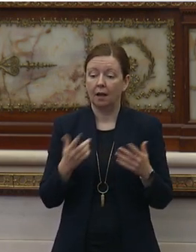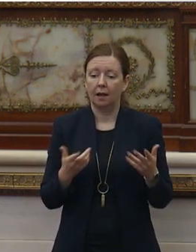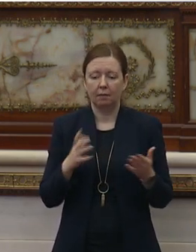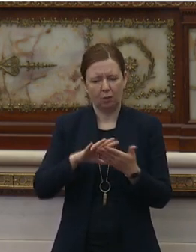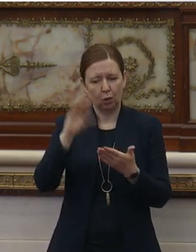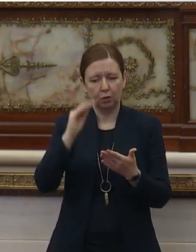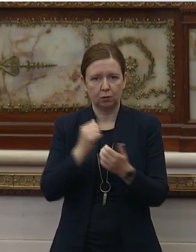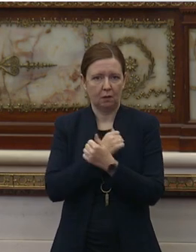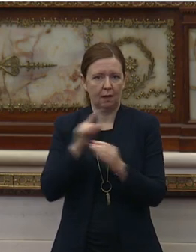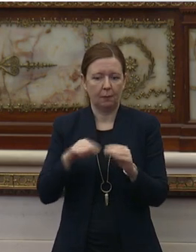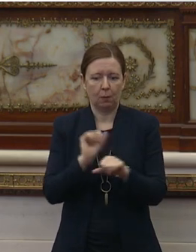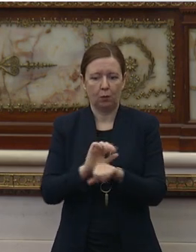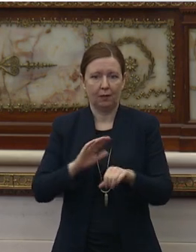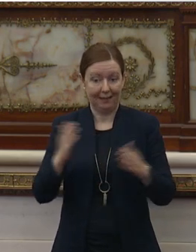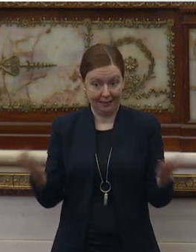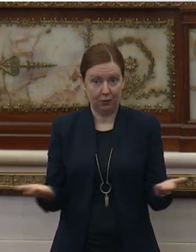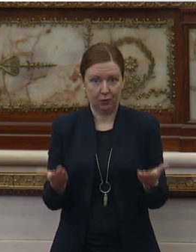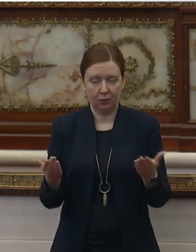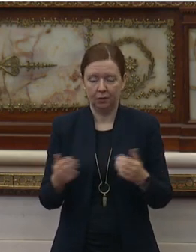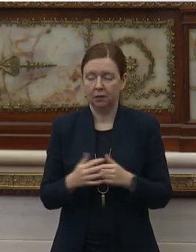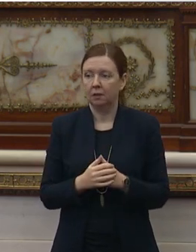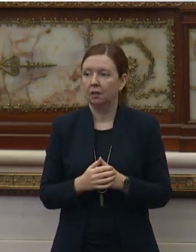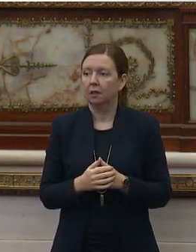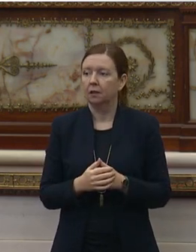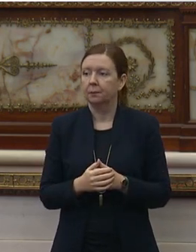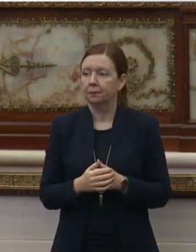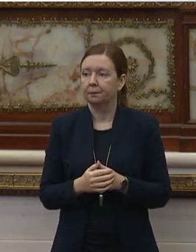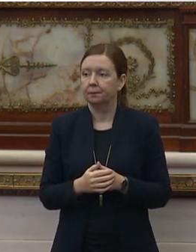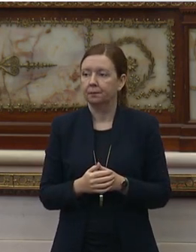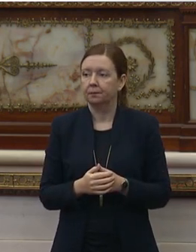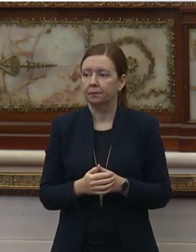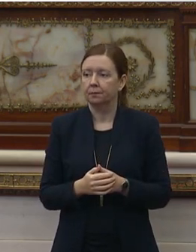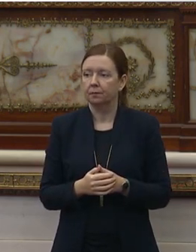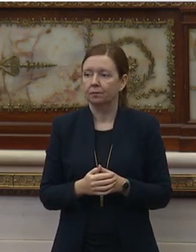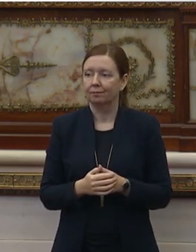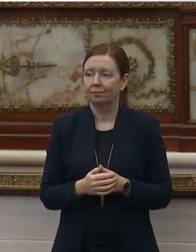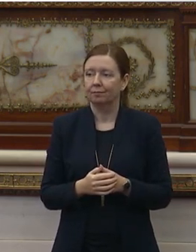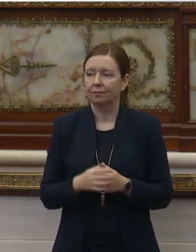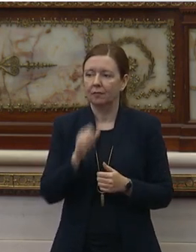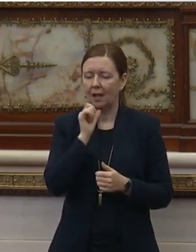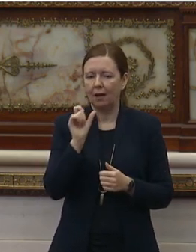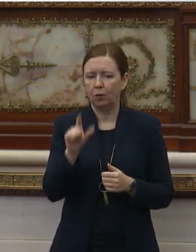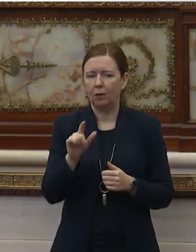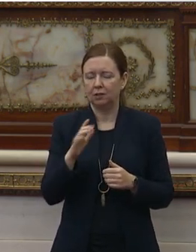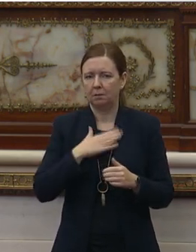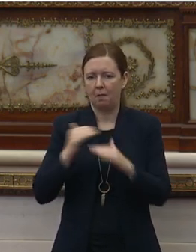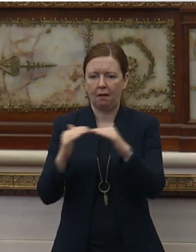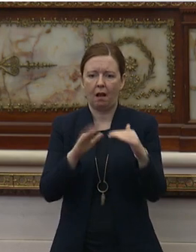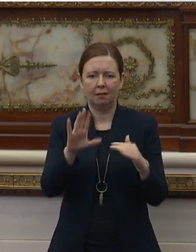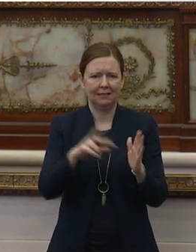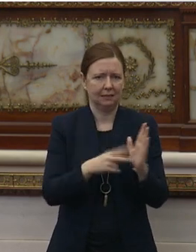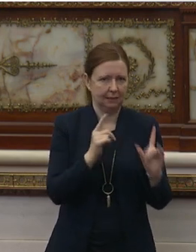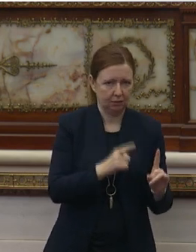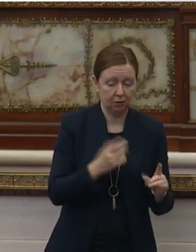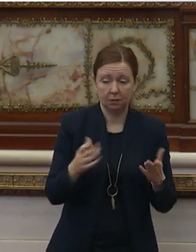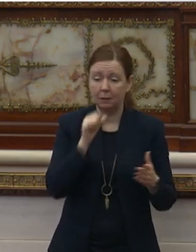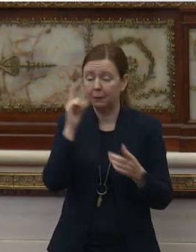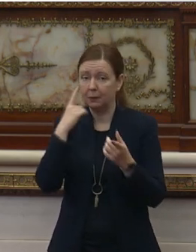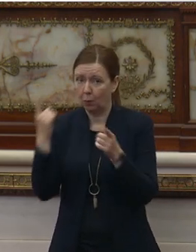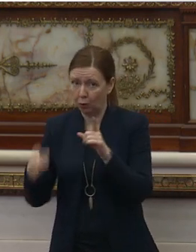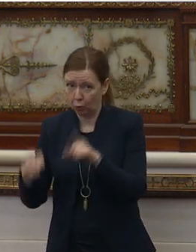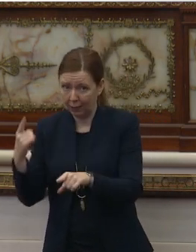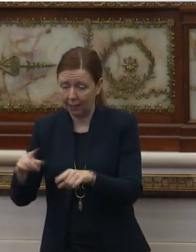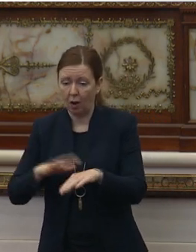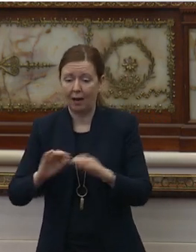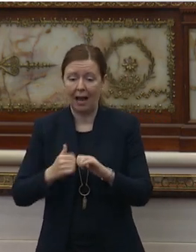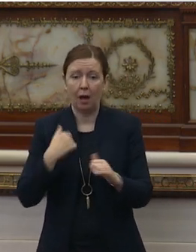learned to love about working on this particular team is that I don't question my colleague's intentions. We might not agree on